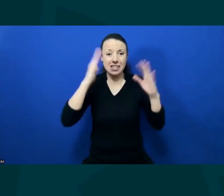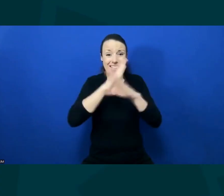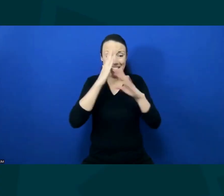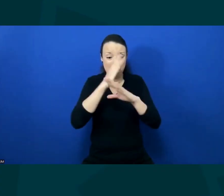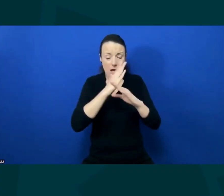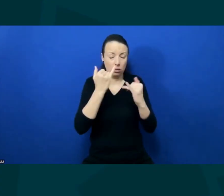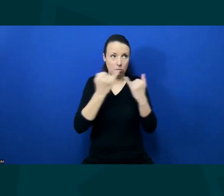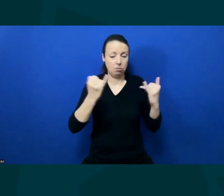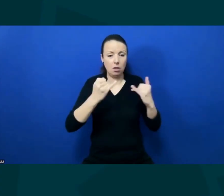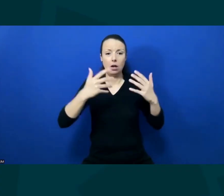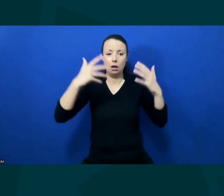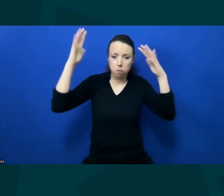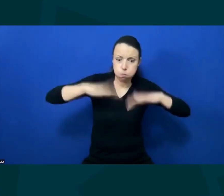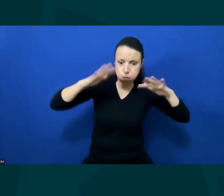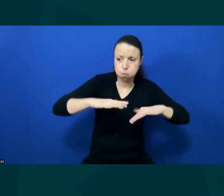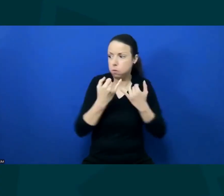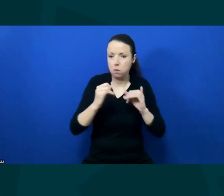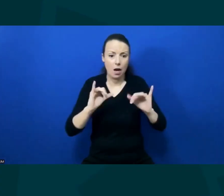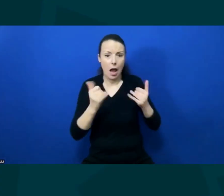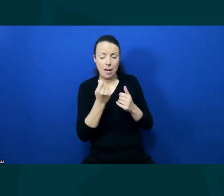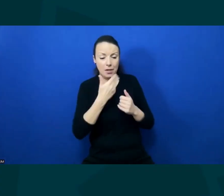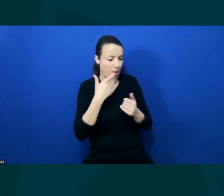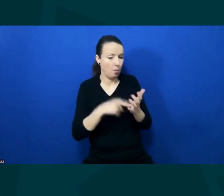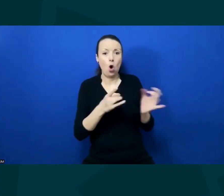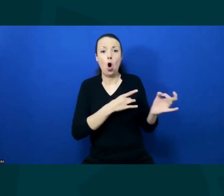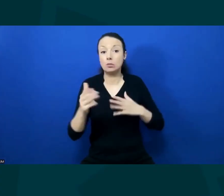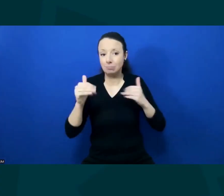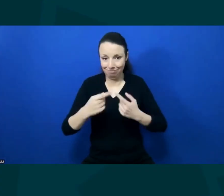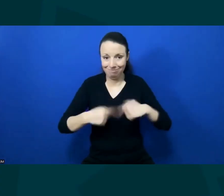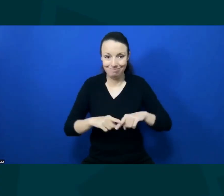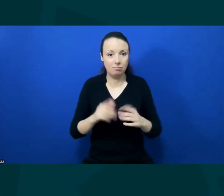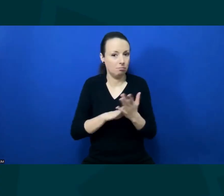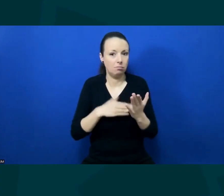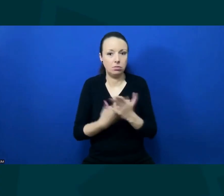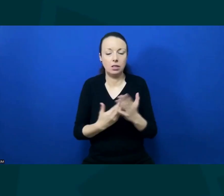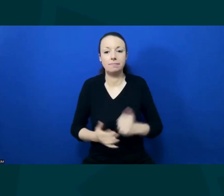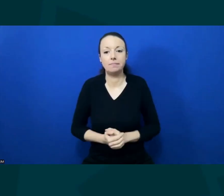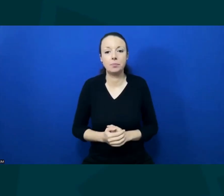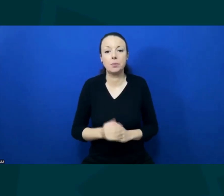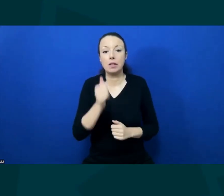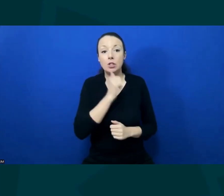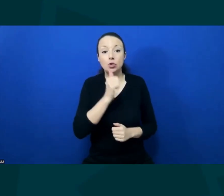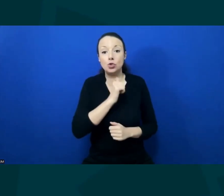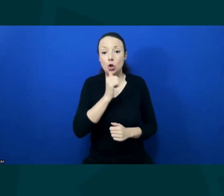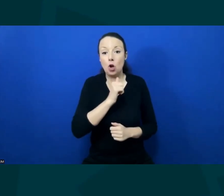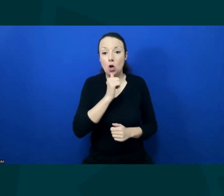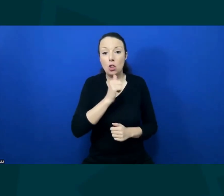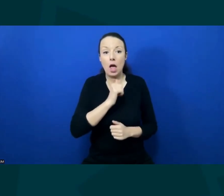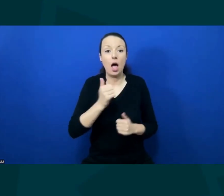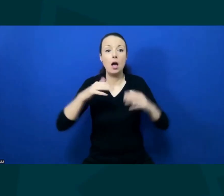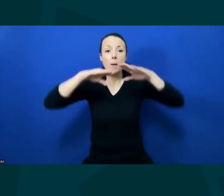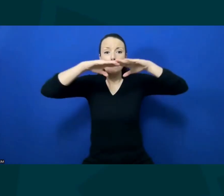to climate resilience adaptation. But there are things that can be done. For example,